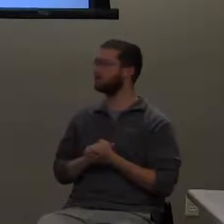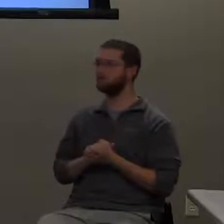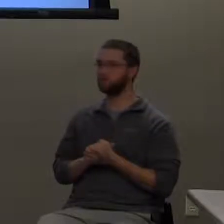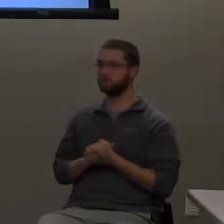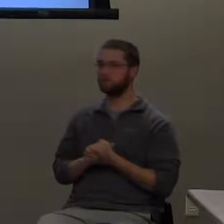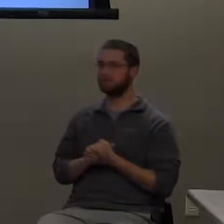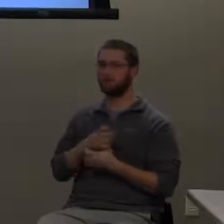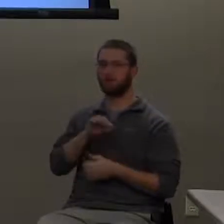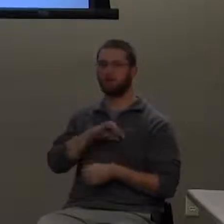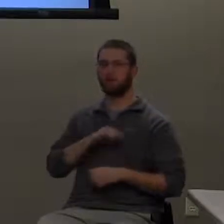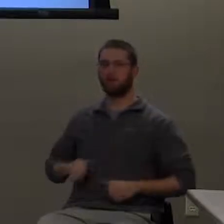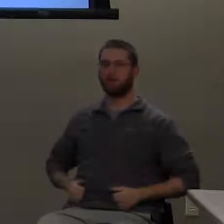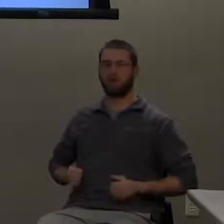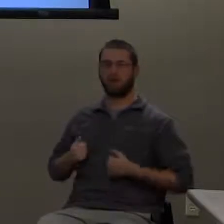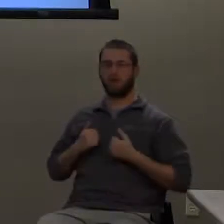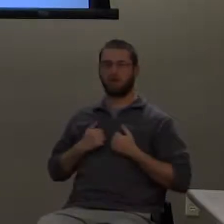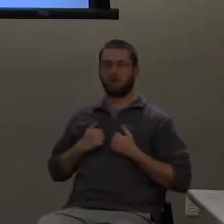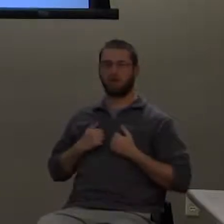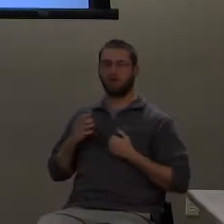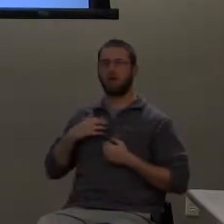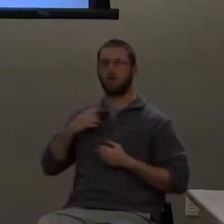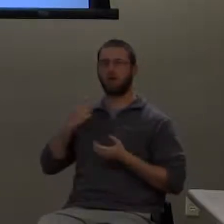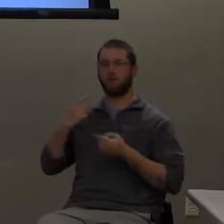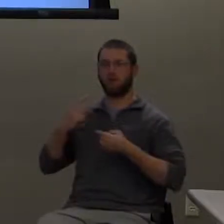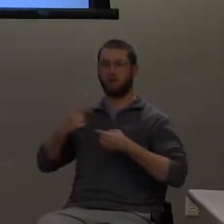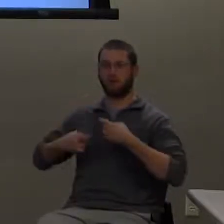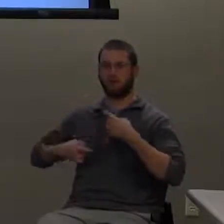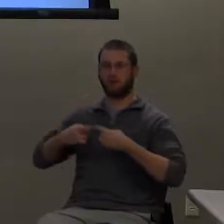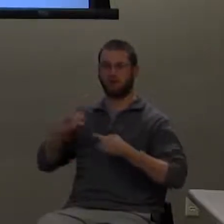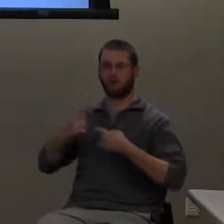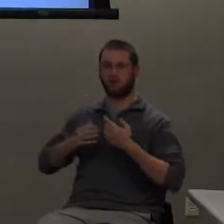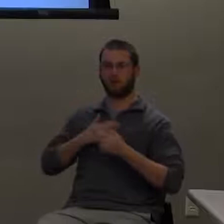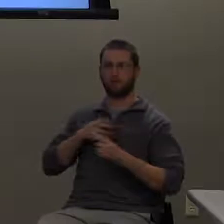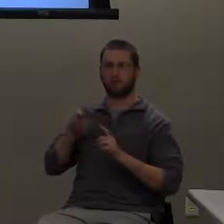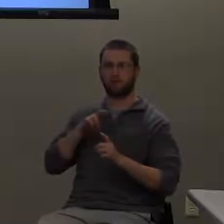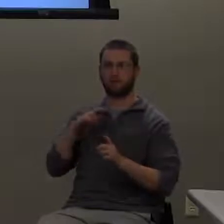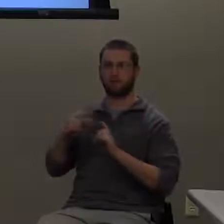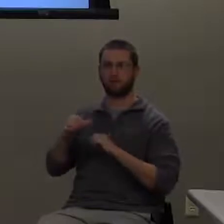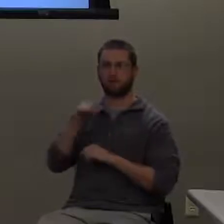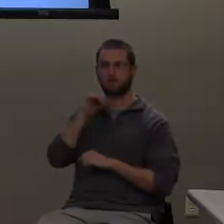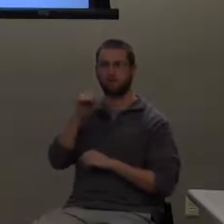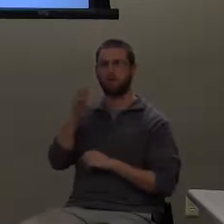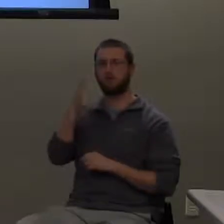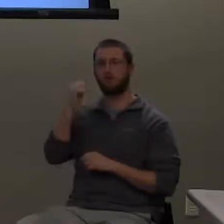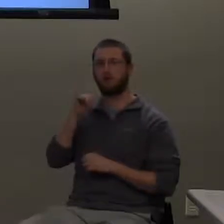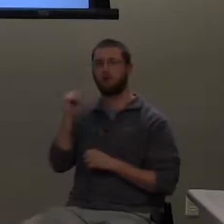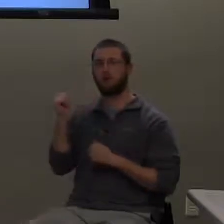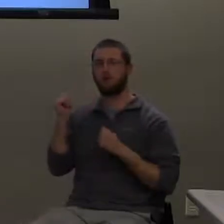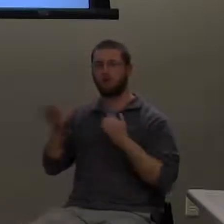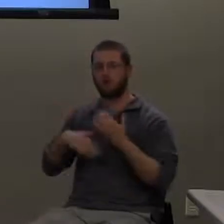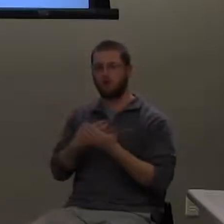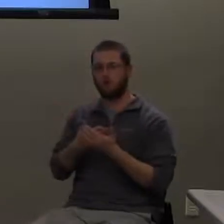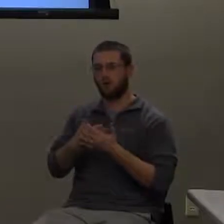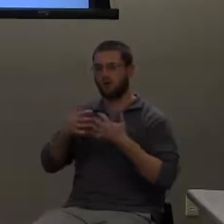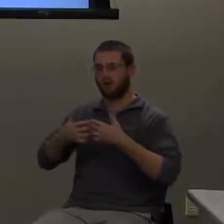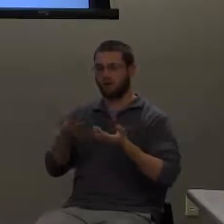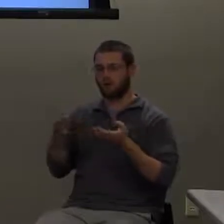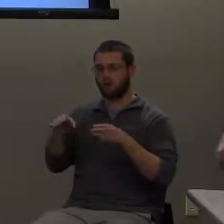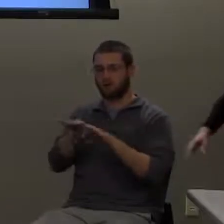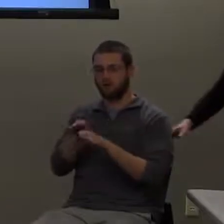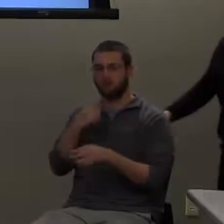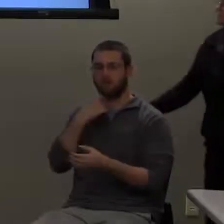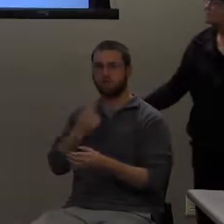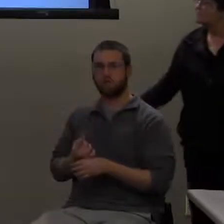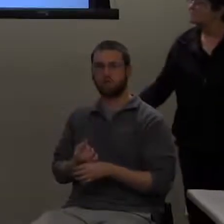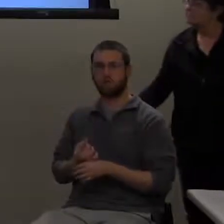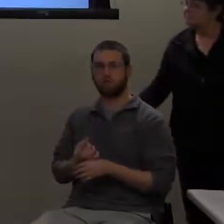quality of life? Quality of life, yes. Well, I would argue, and I'm not privy to all the reasonings why those plants have closed, but I can tell you from the